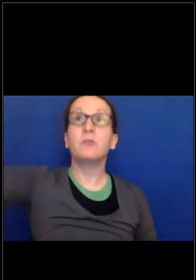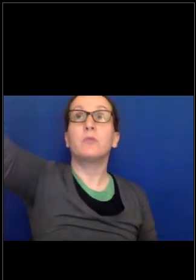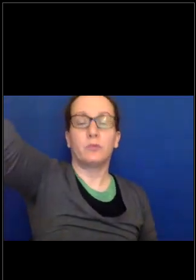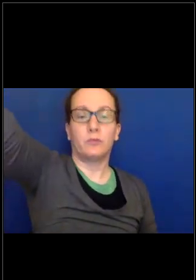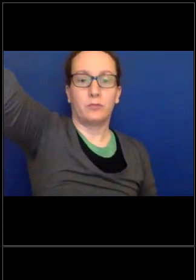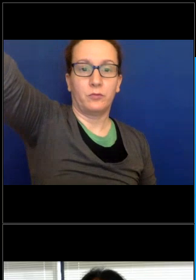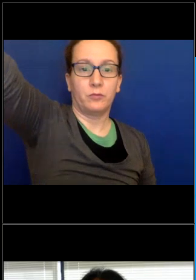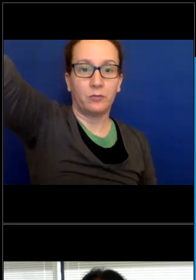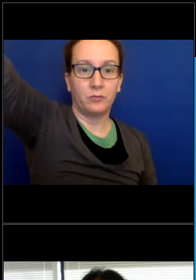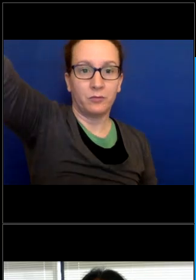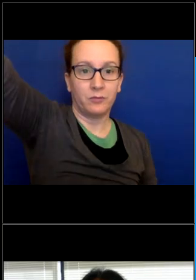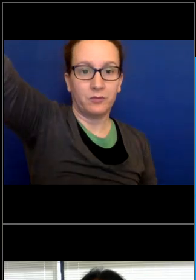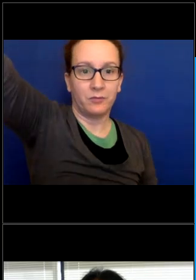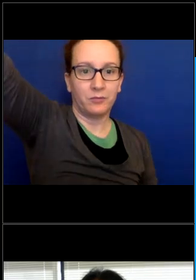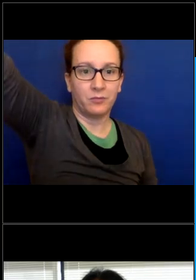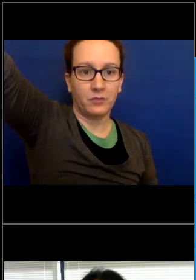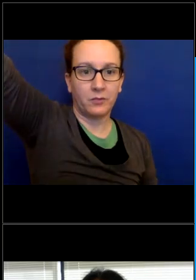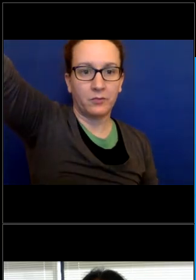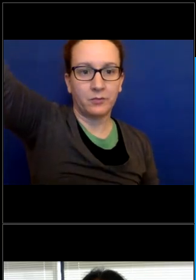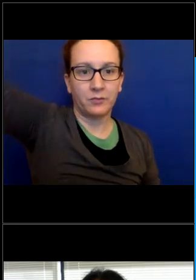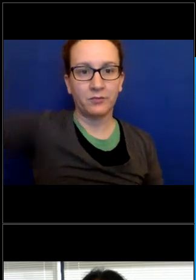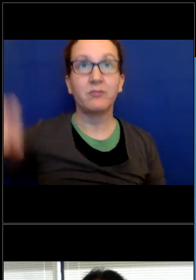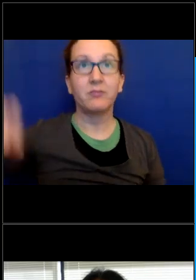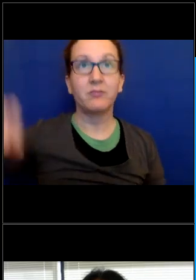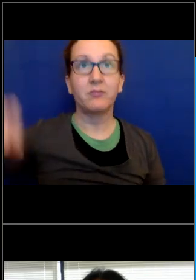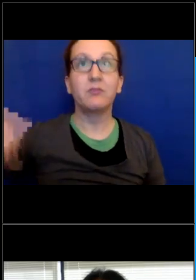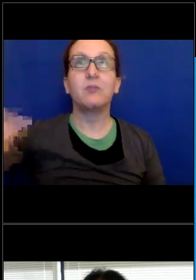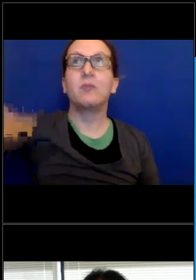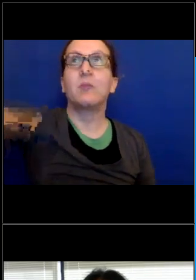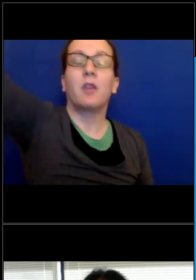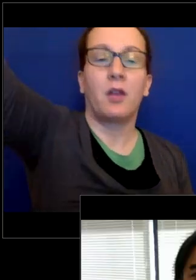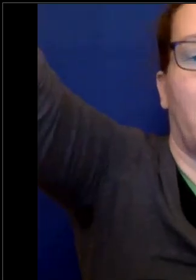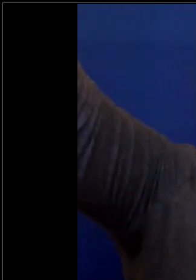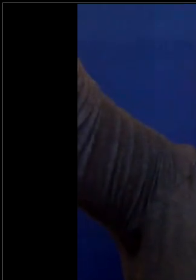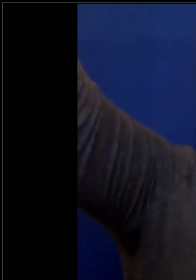Great, thank you very much. And a moment.